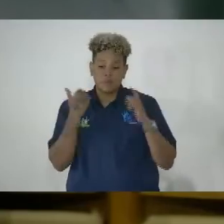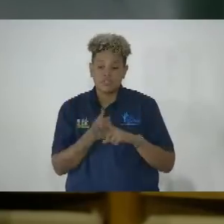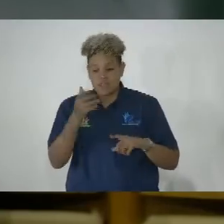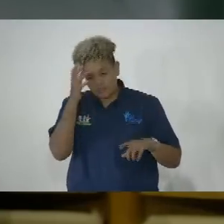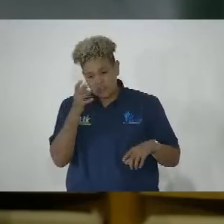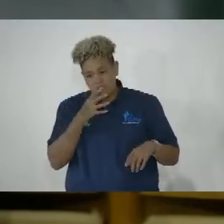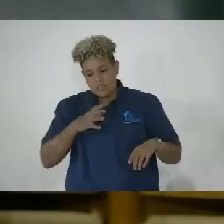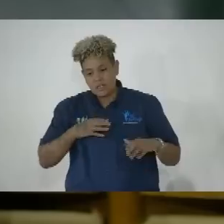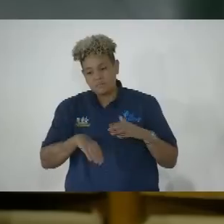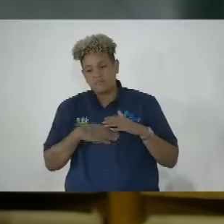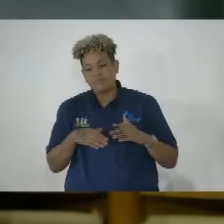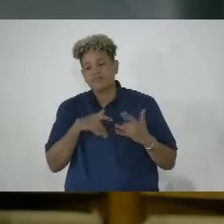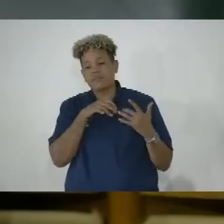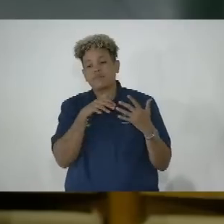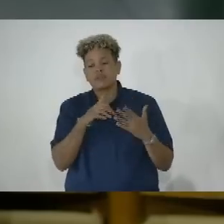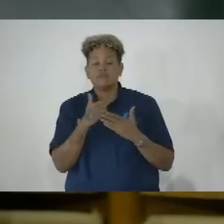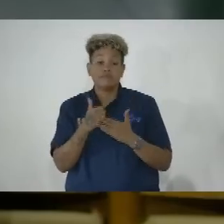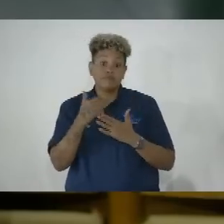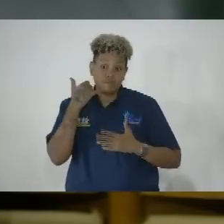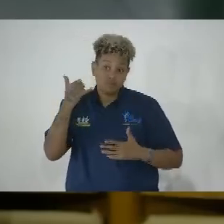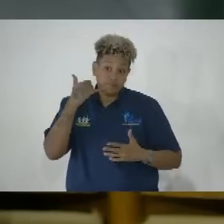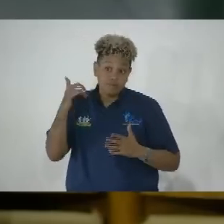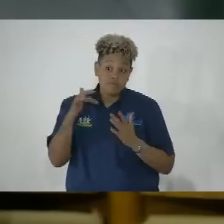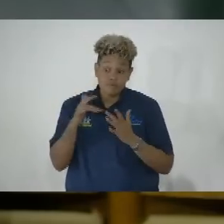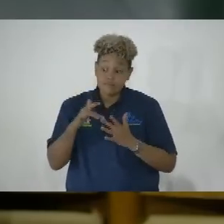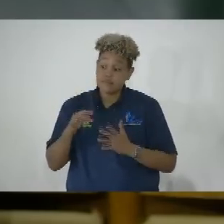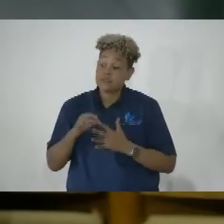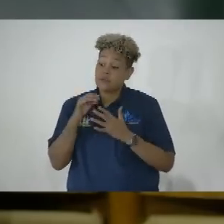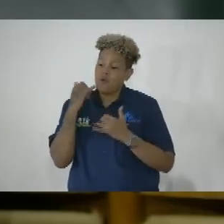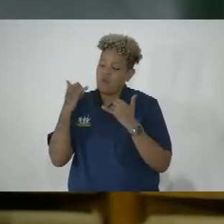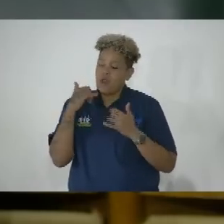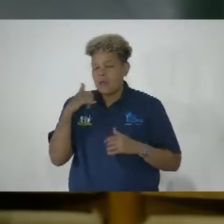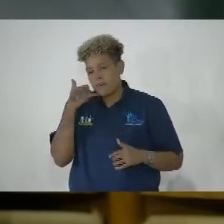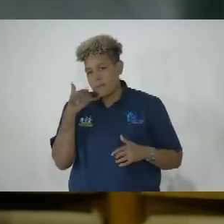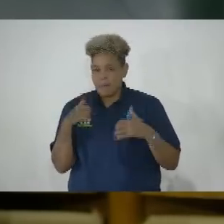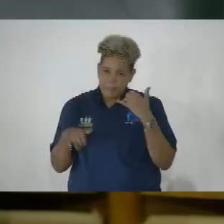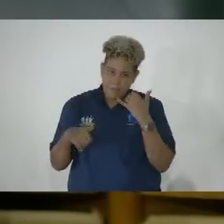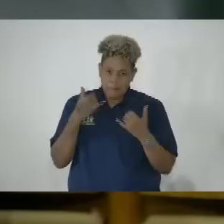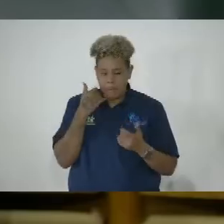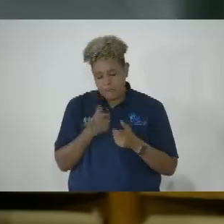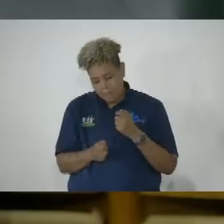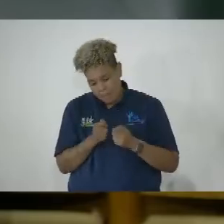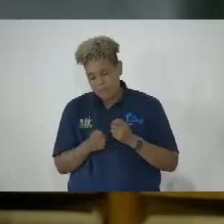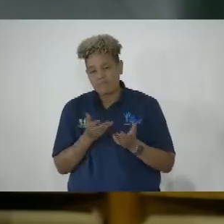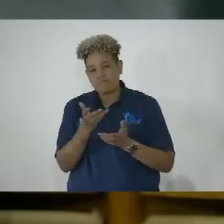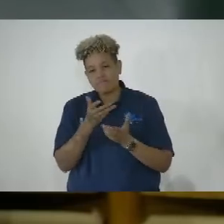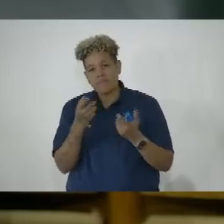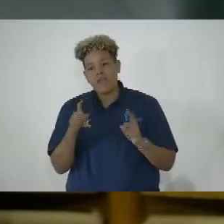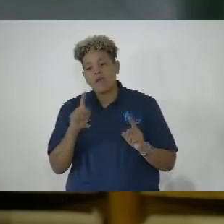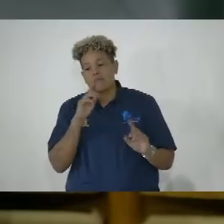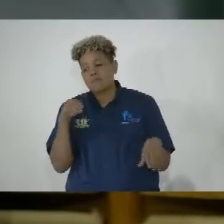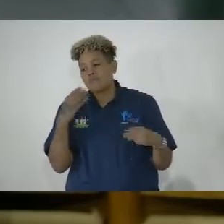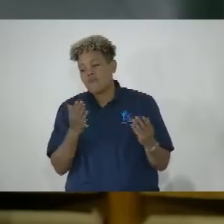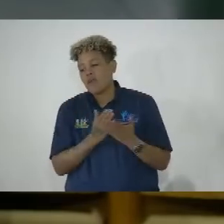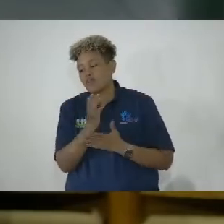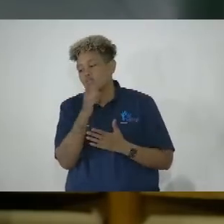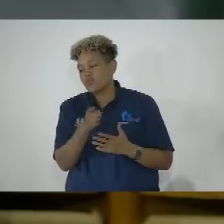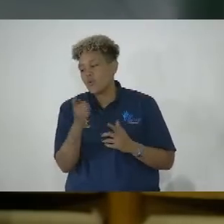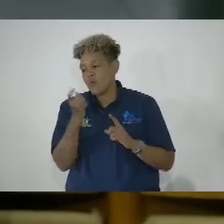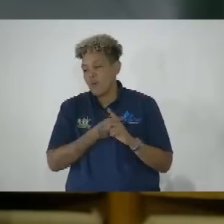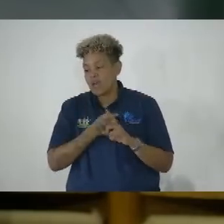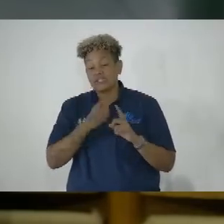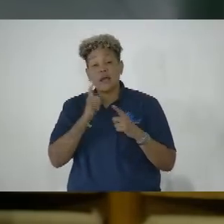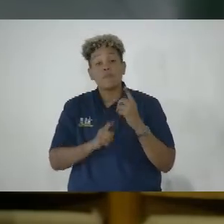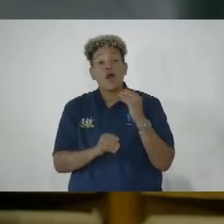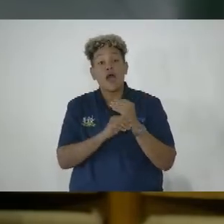gender-based violence helpline specialists so that the support that is provided through those WhatsApp